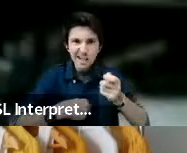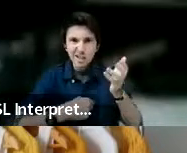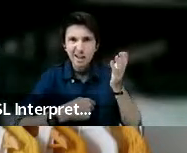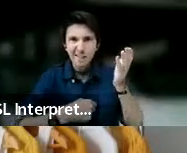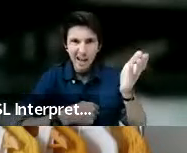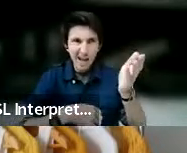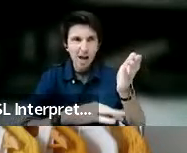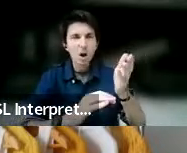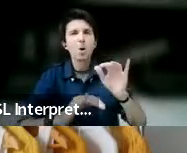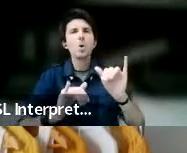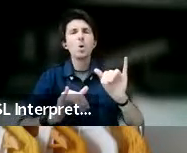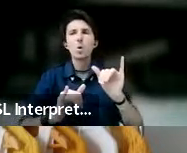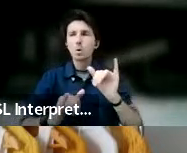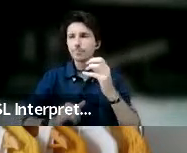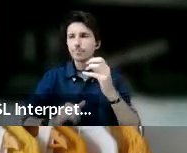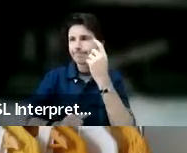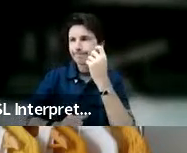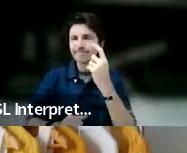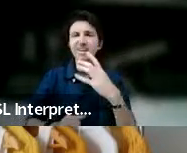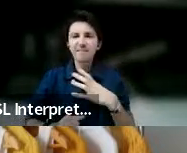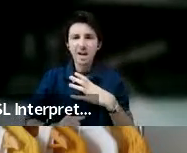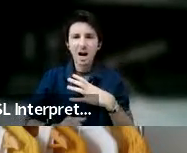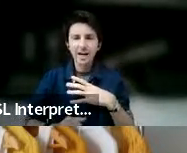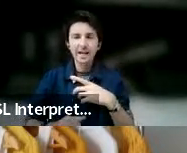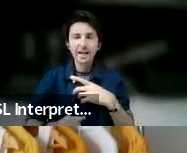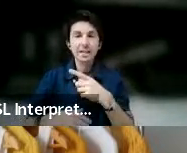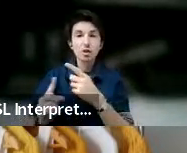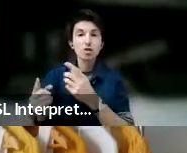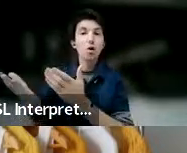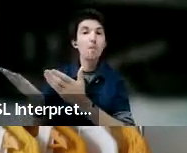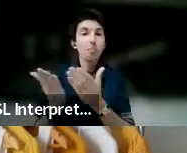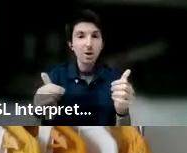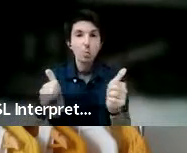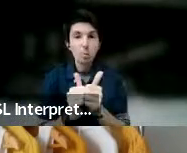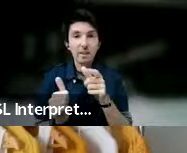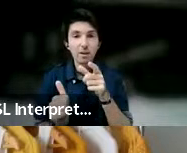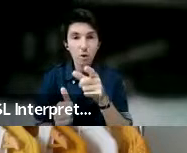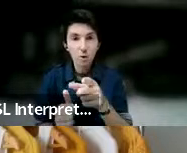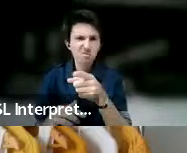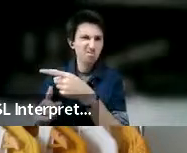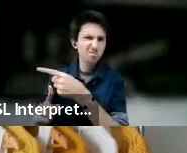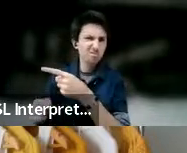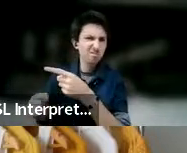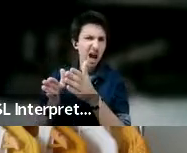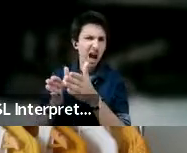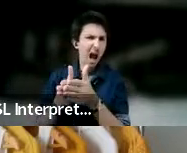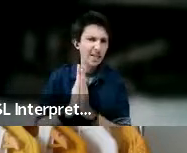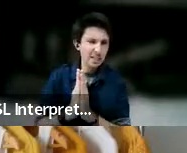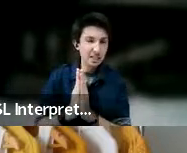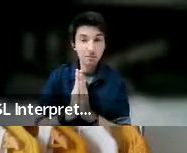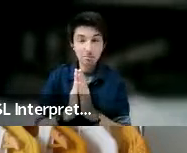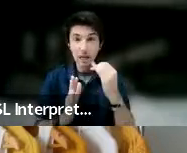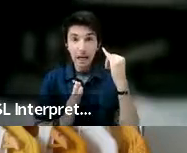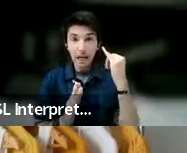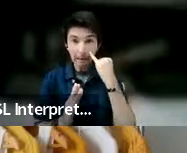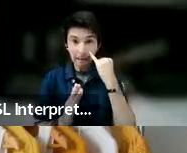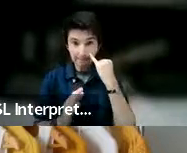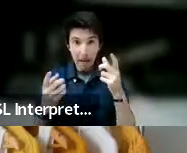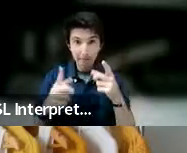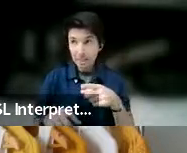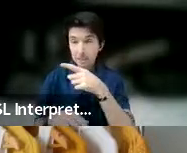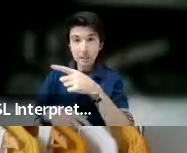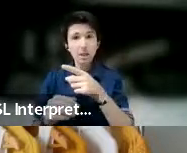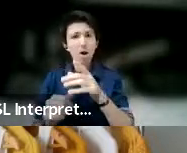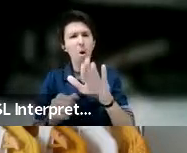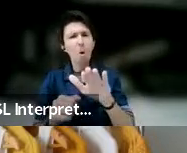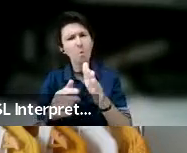be asked to bring that wardrobe with them. In that case, if you do bring wardrobe with you with the